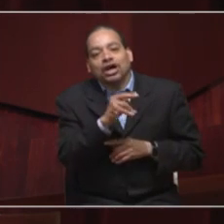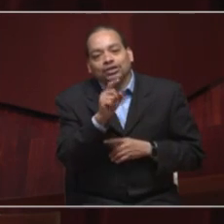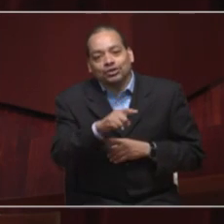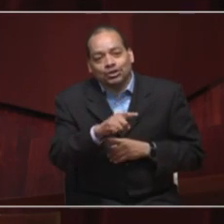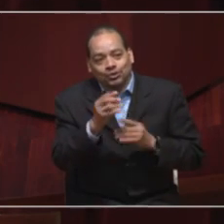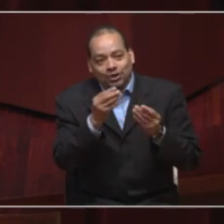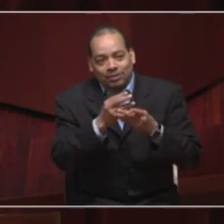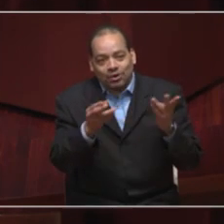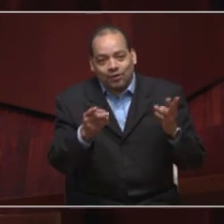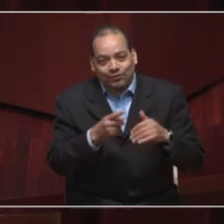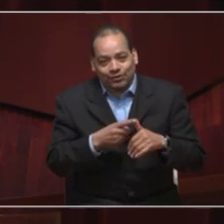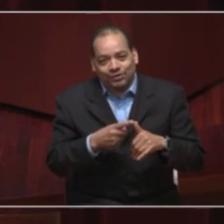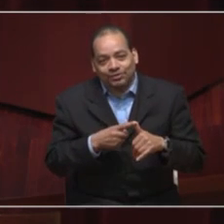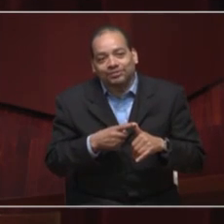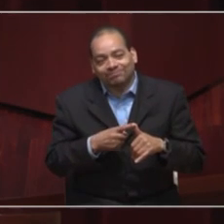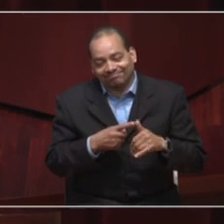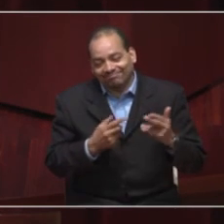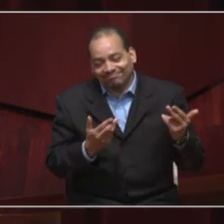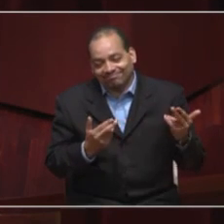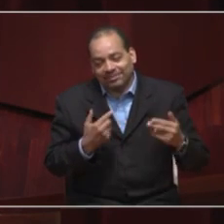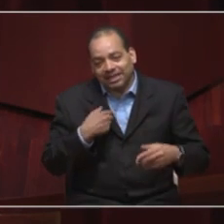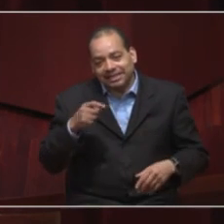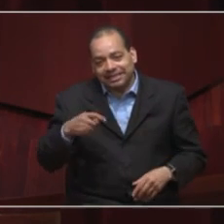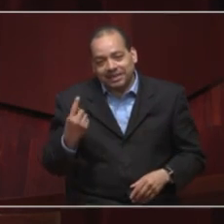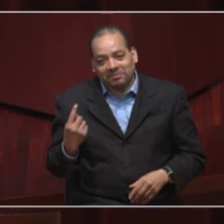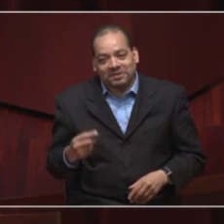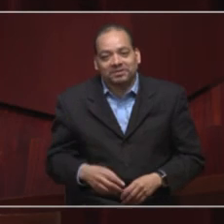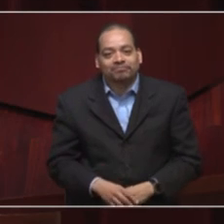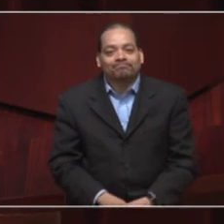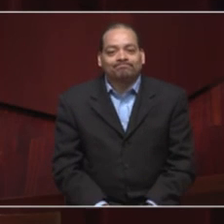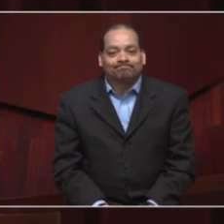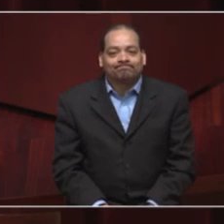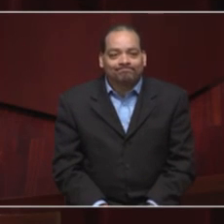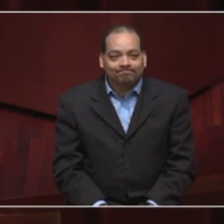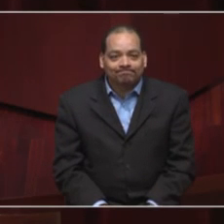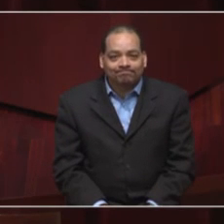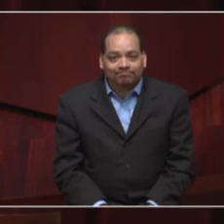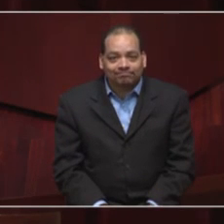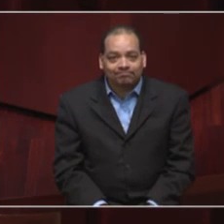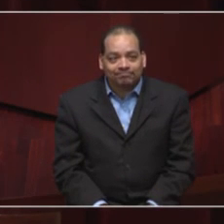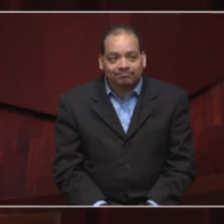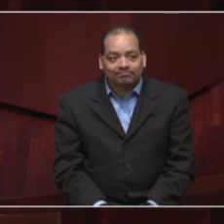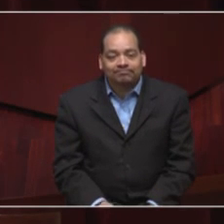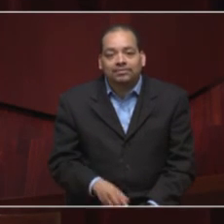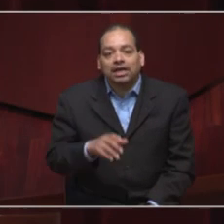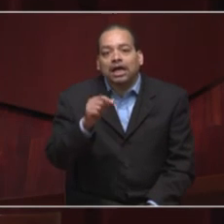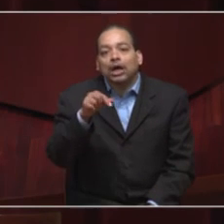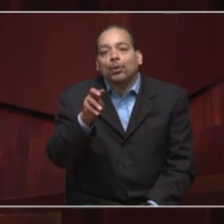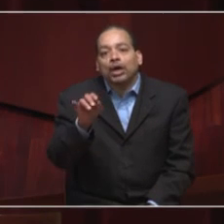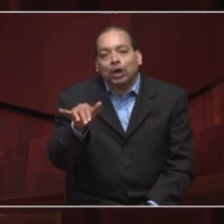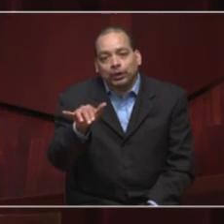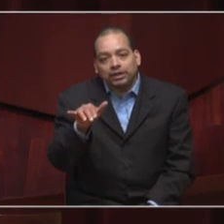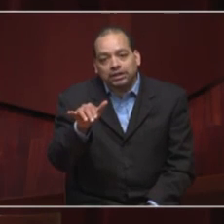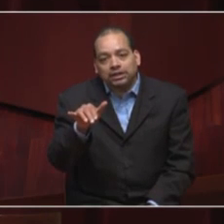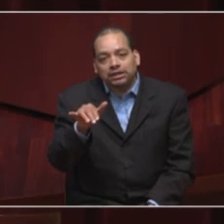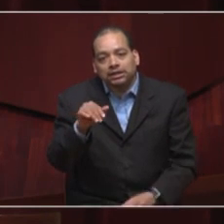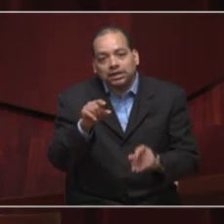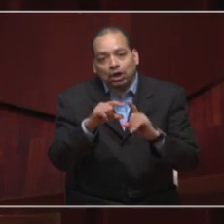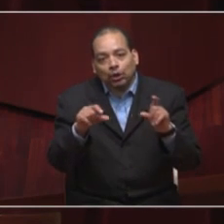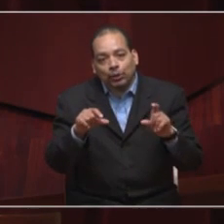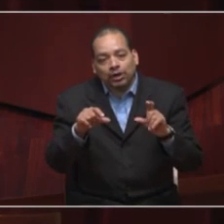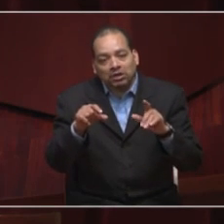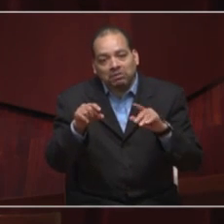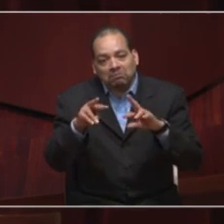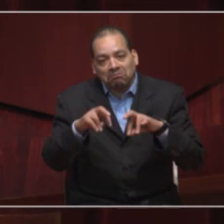I need something. So unfortunately, no. I think in the query fields that there is, you can look it up